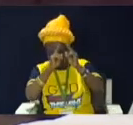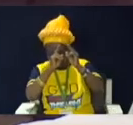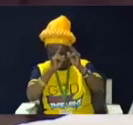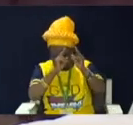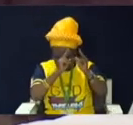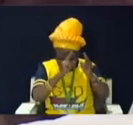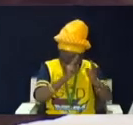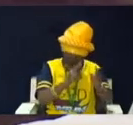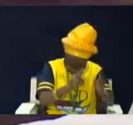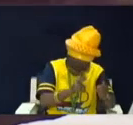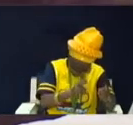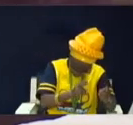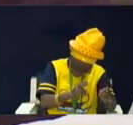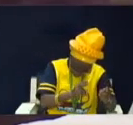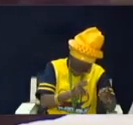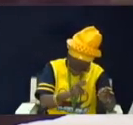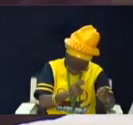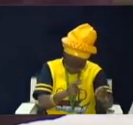honor.